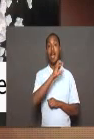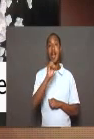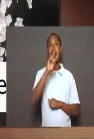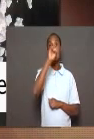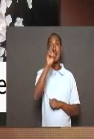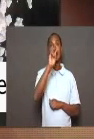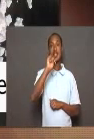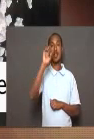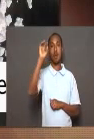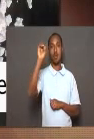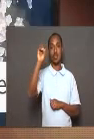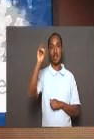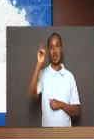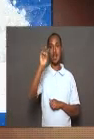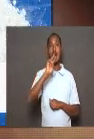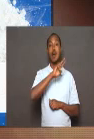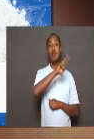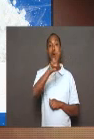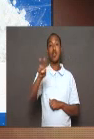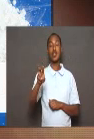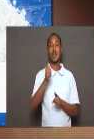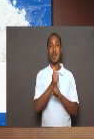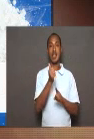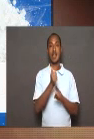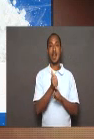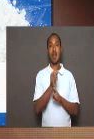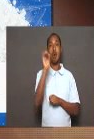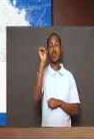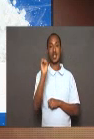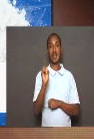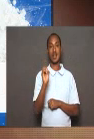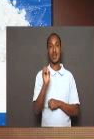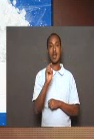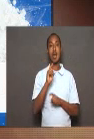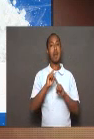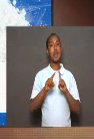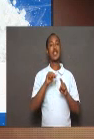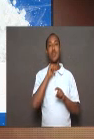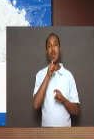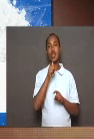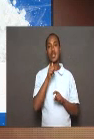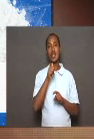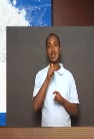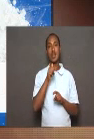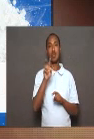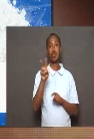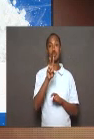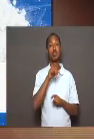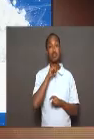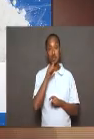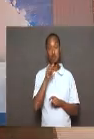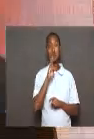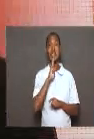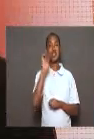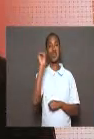zinc oxide are both metal oxides, but neither one is a basic